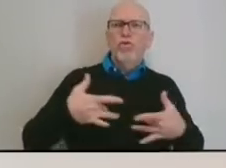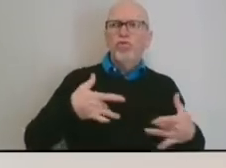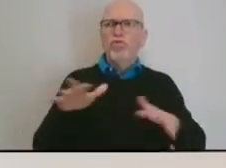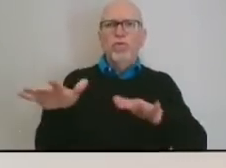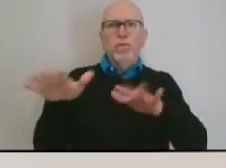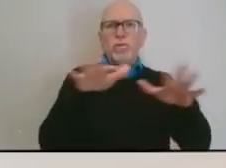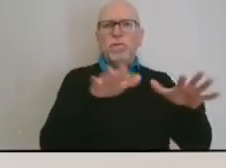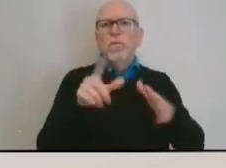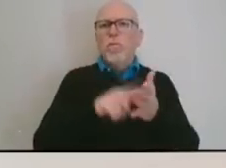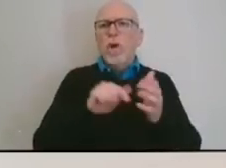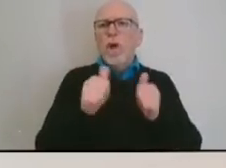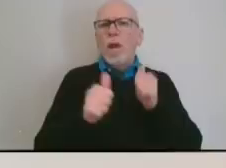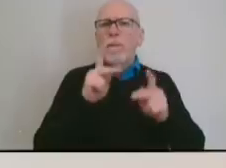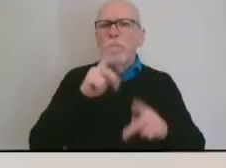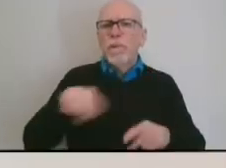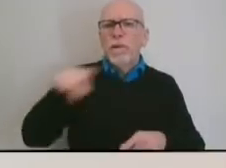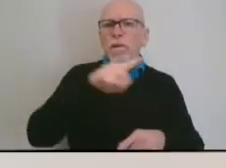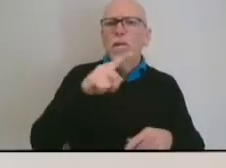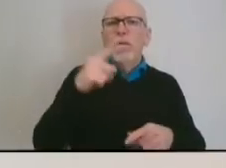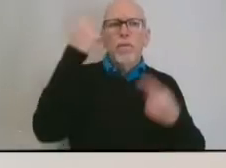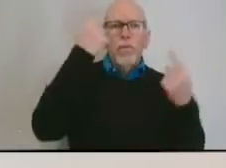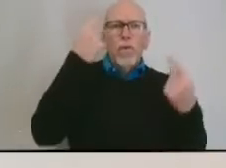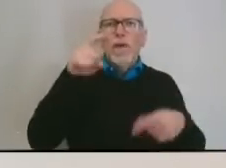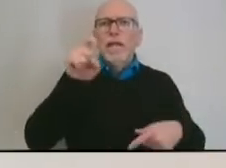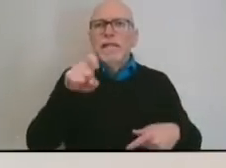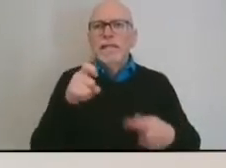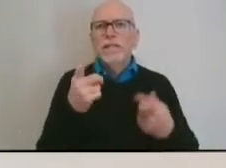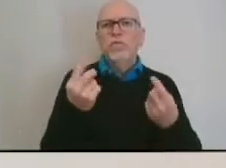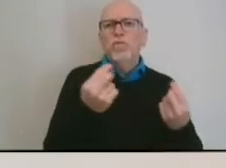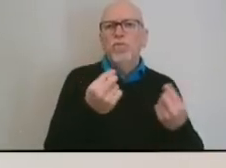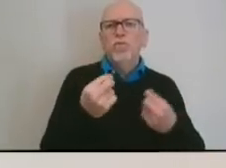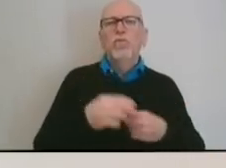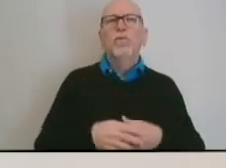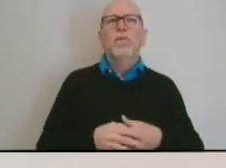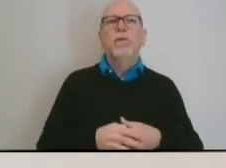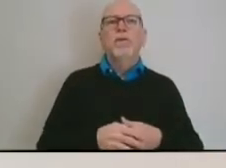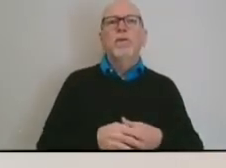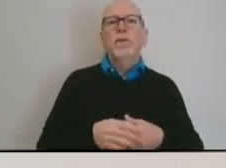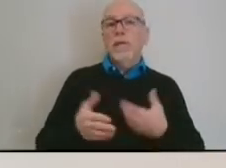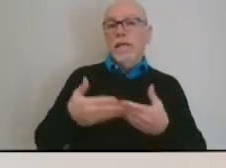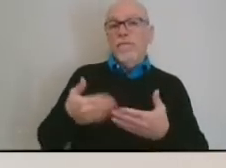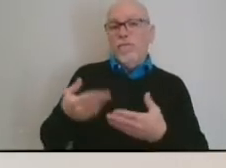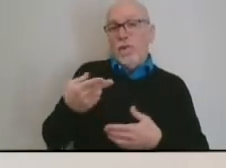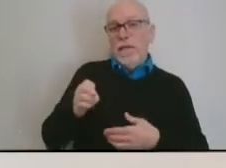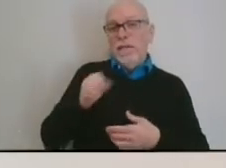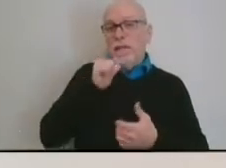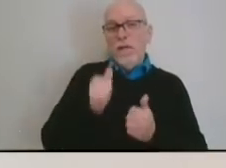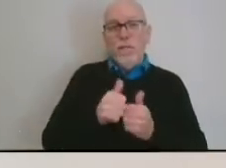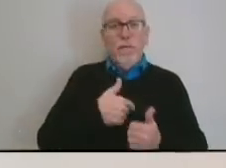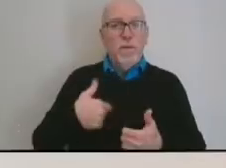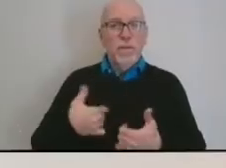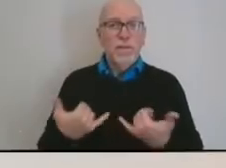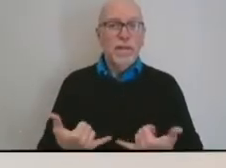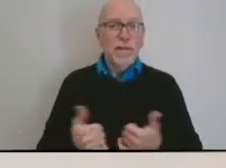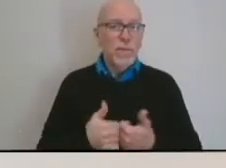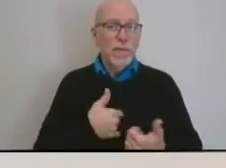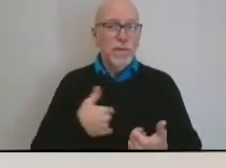others thought and what others needed to do. And even though he can't be here right now with